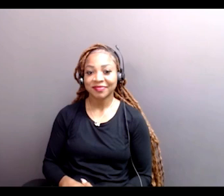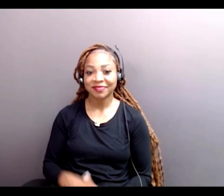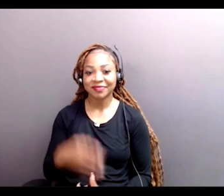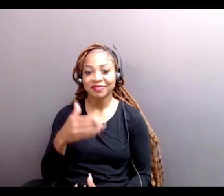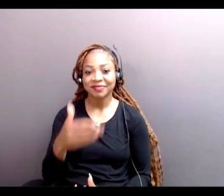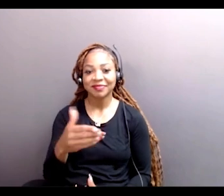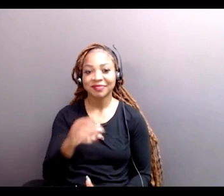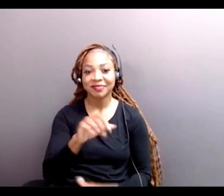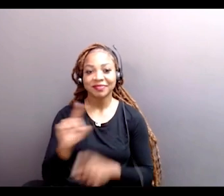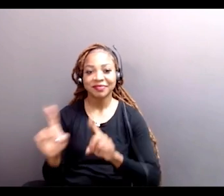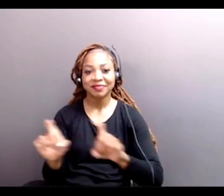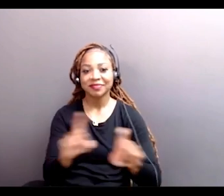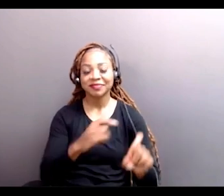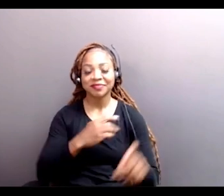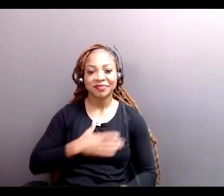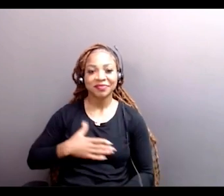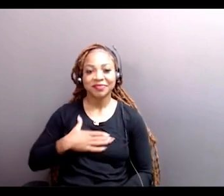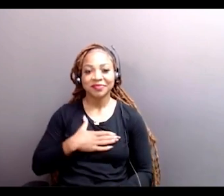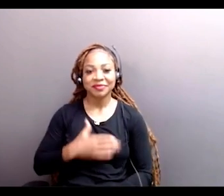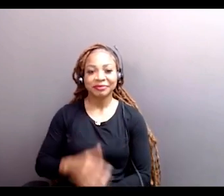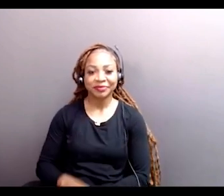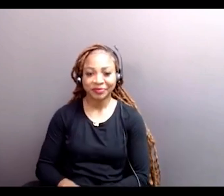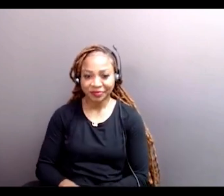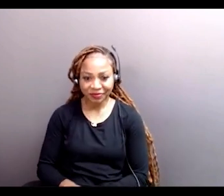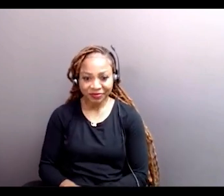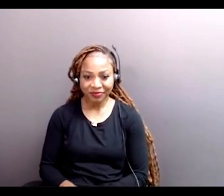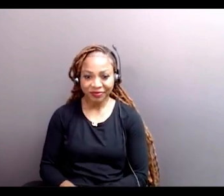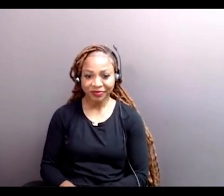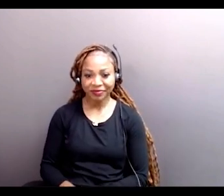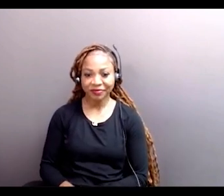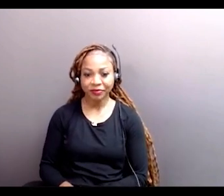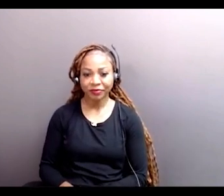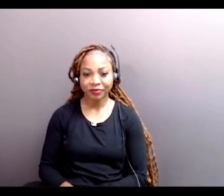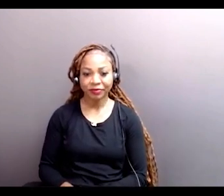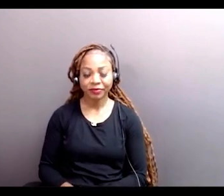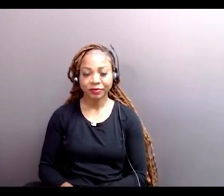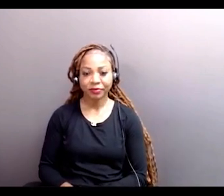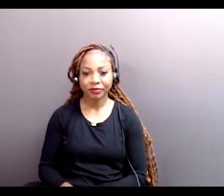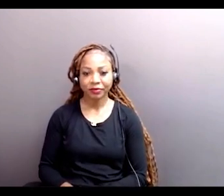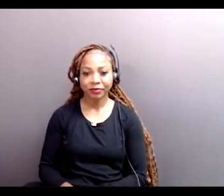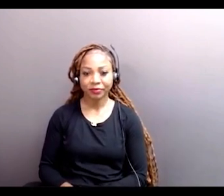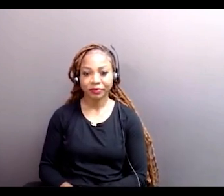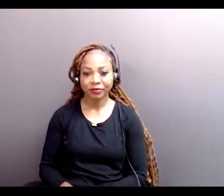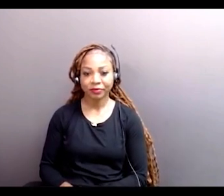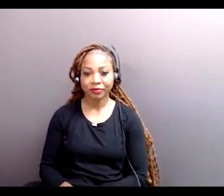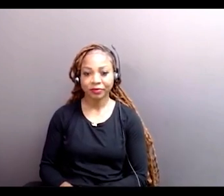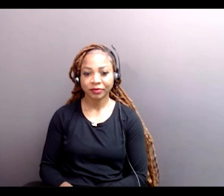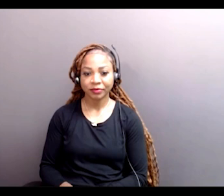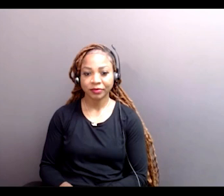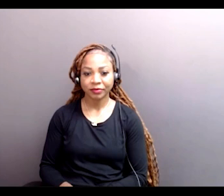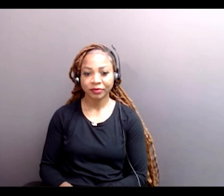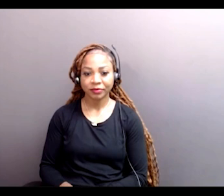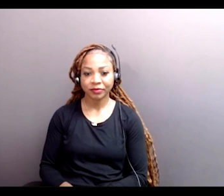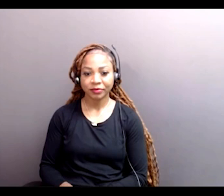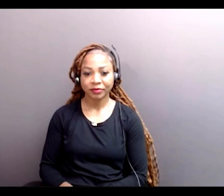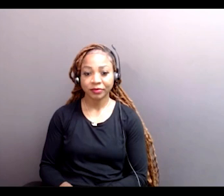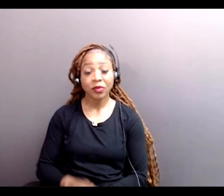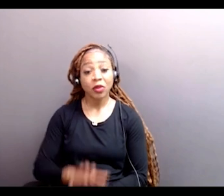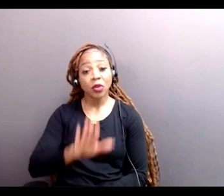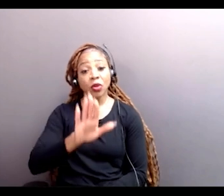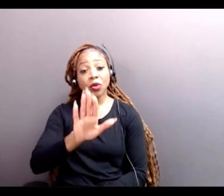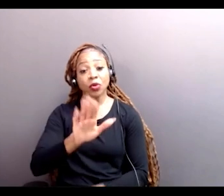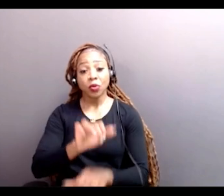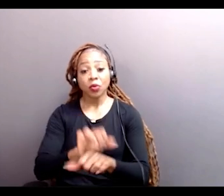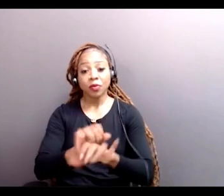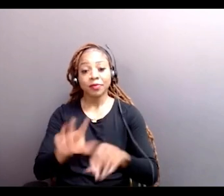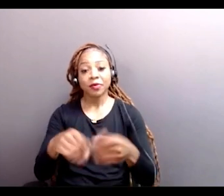Next poll, please. Perfect. Does